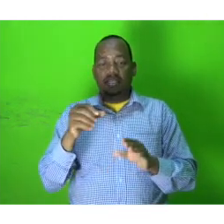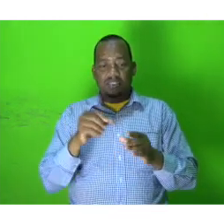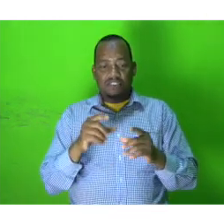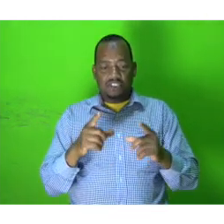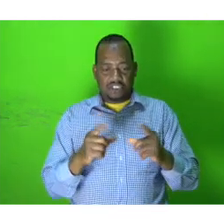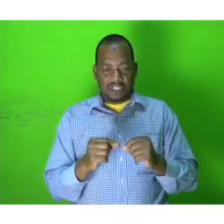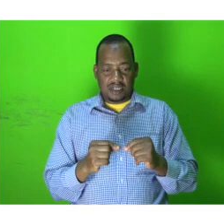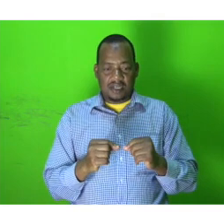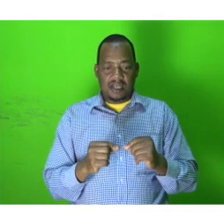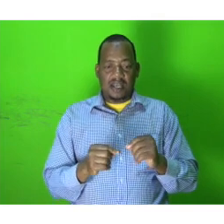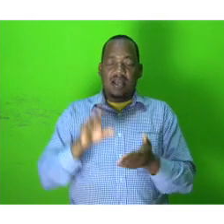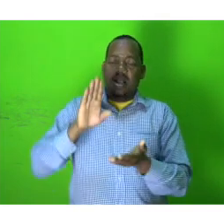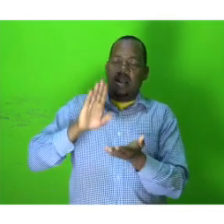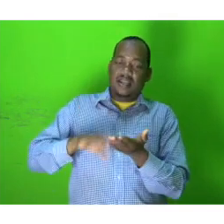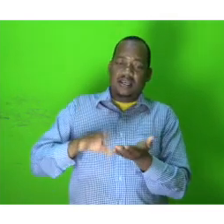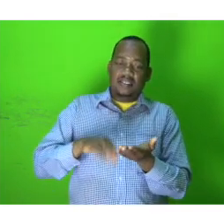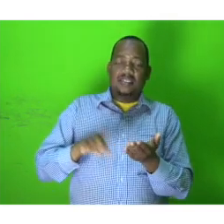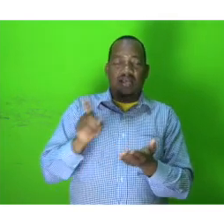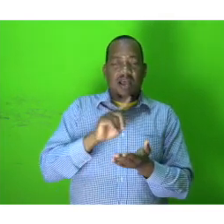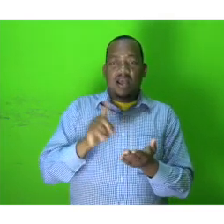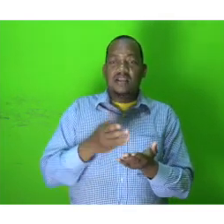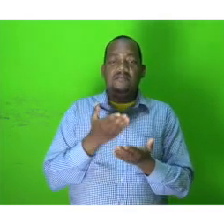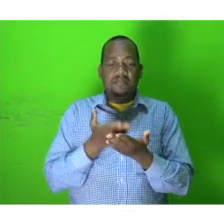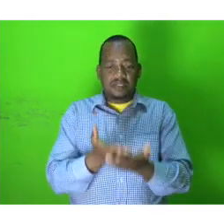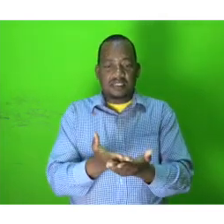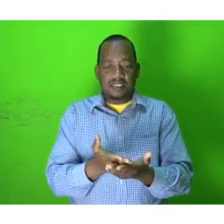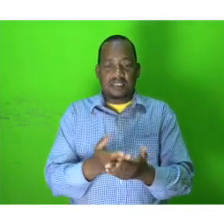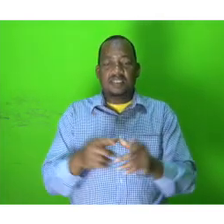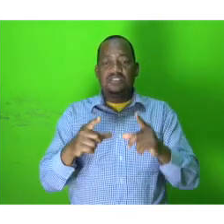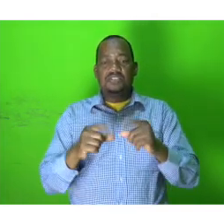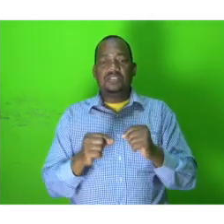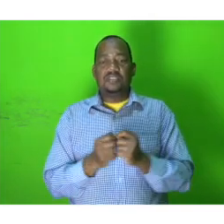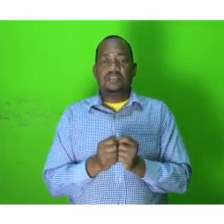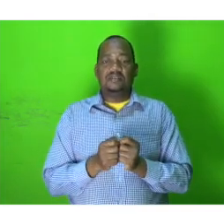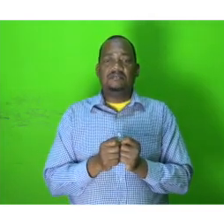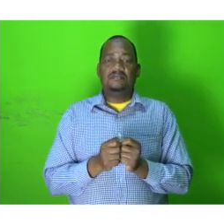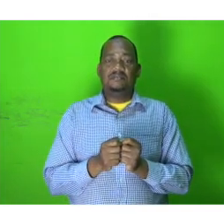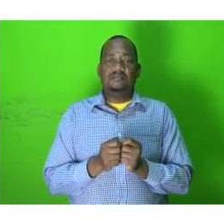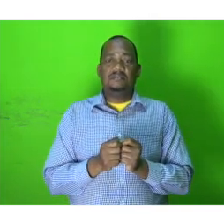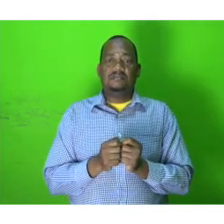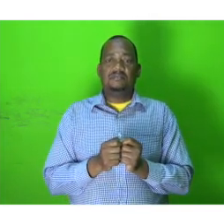check, less unpresented check.